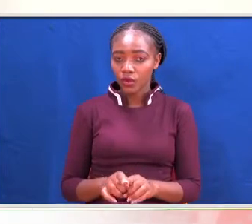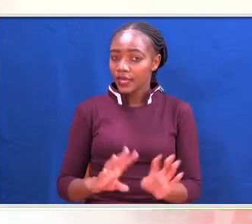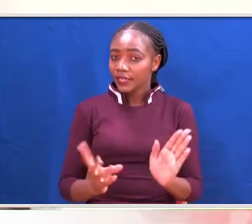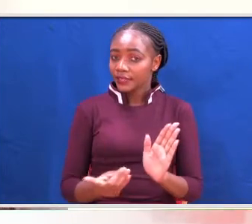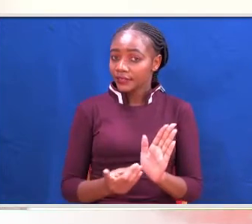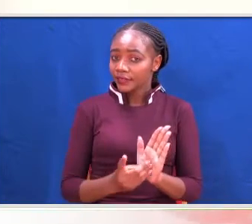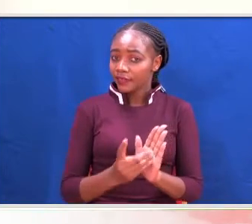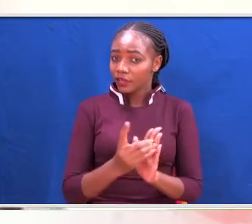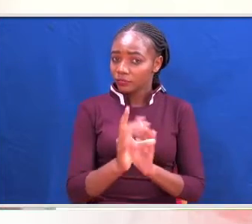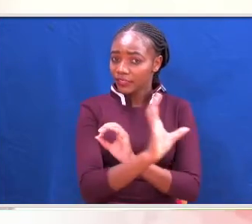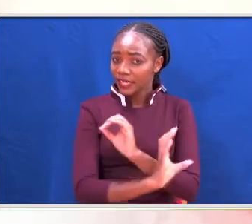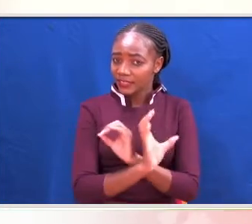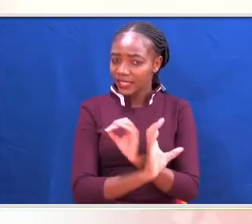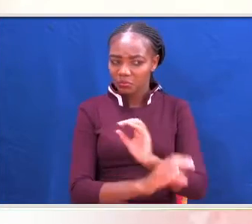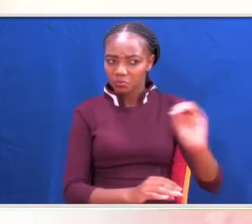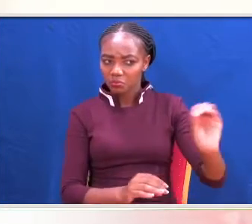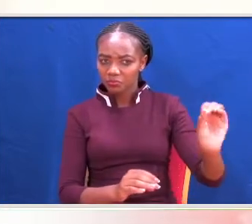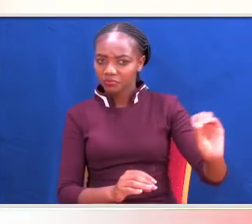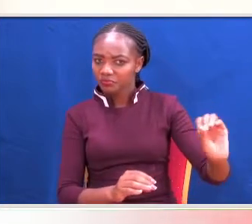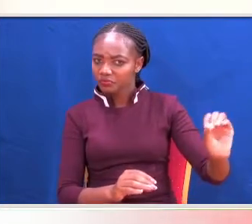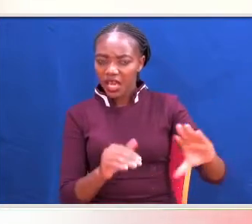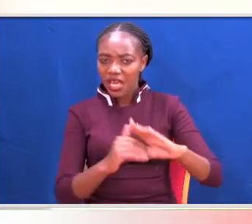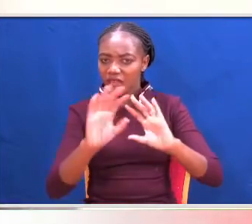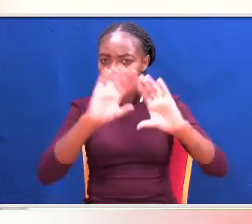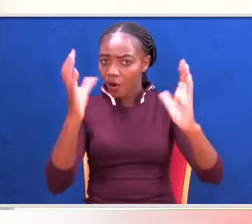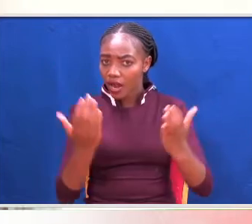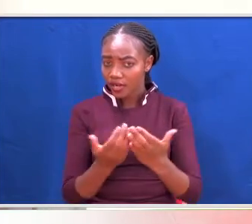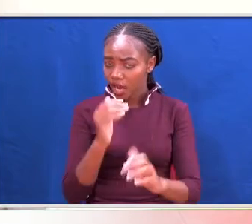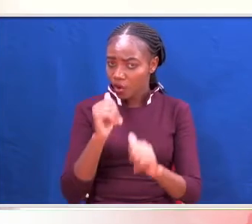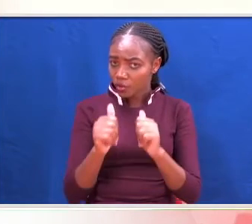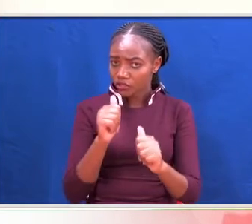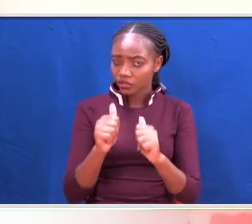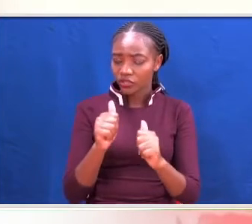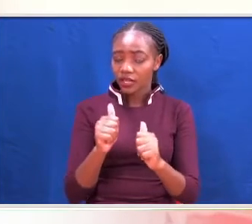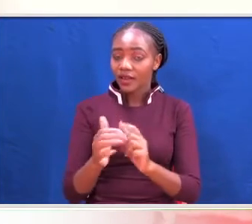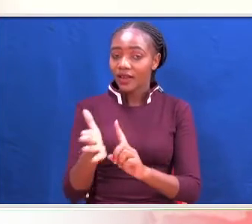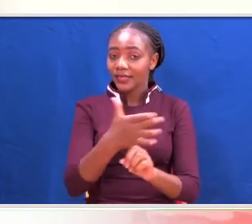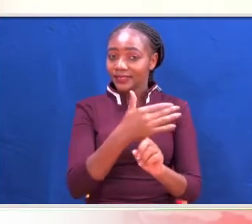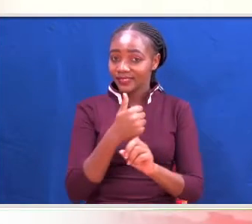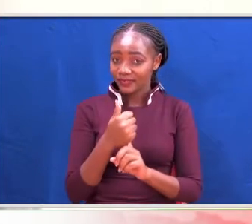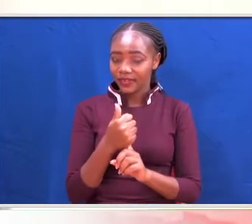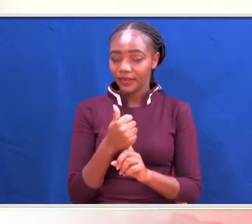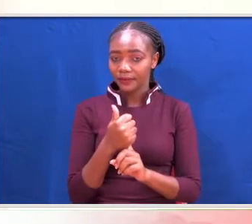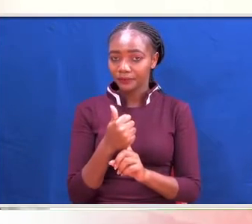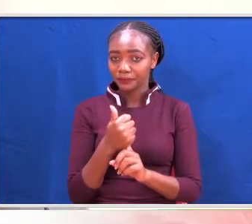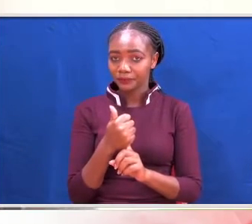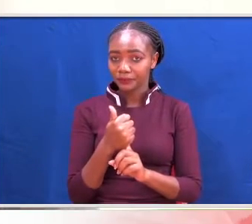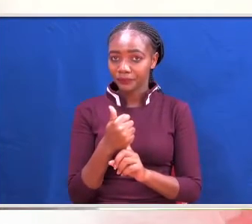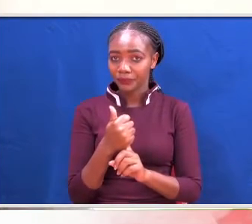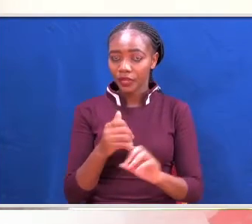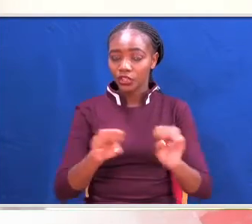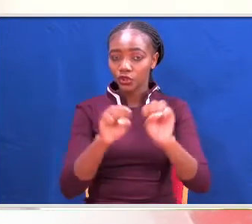developed country anywhere in the world that has ever achieved the